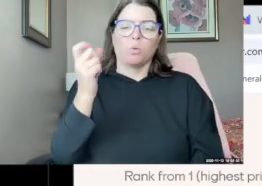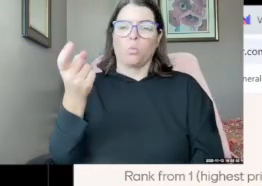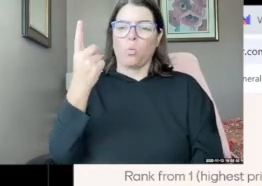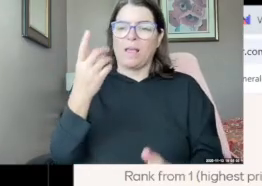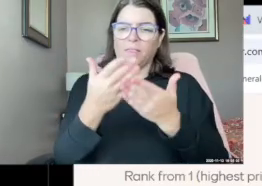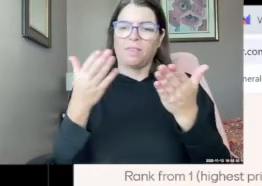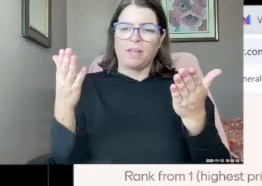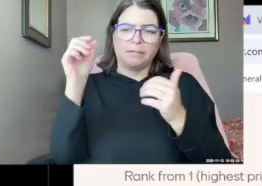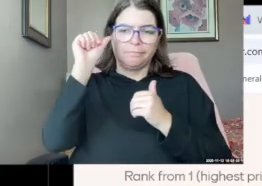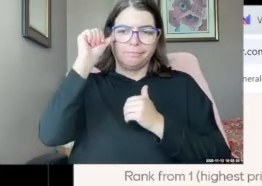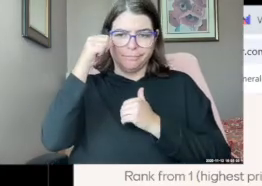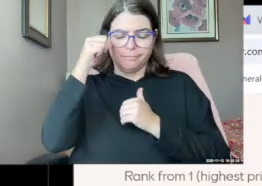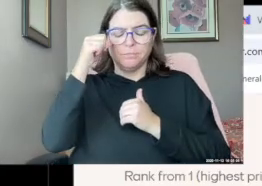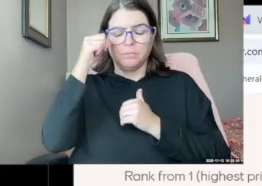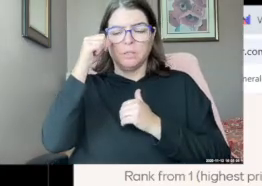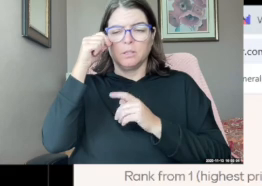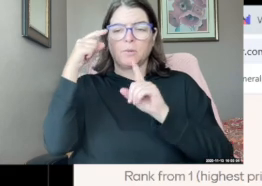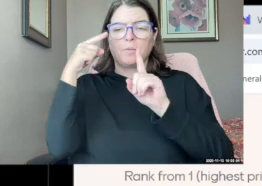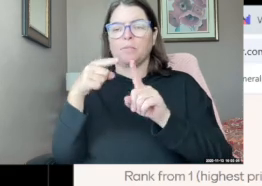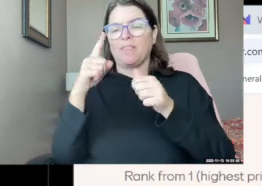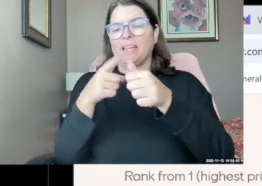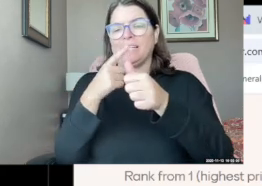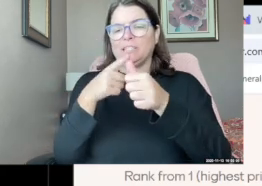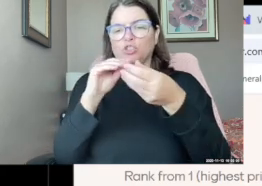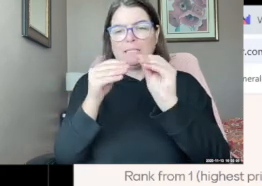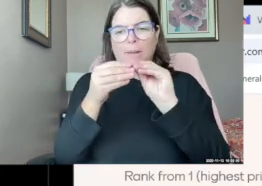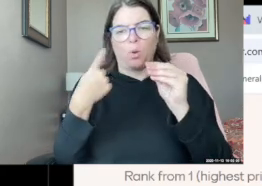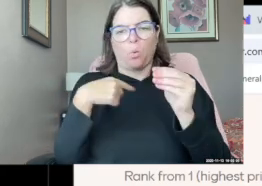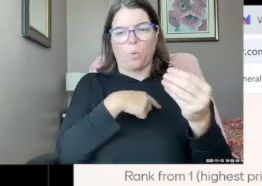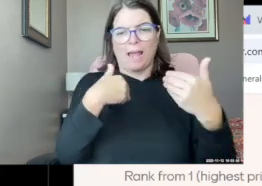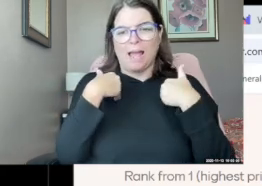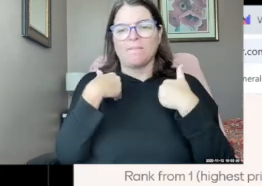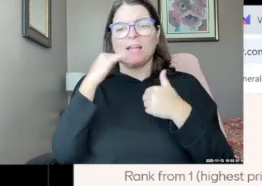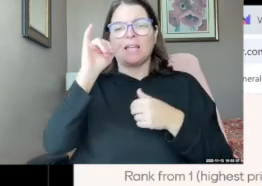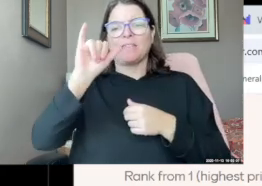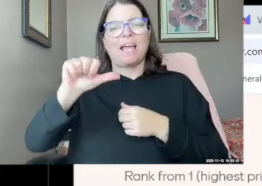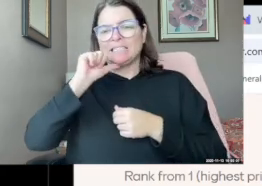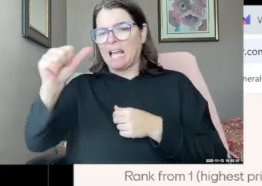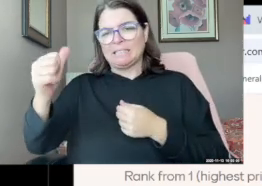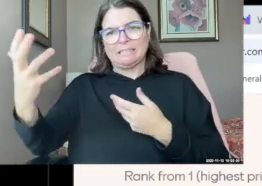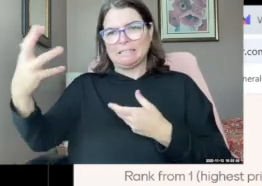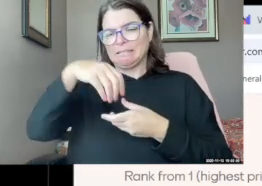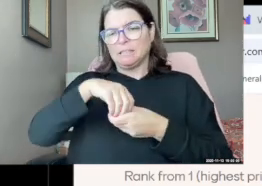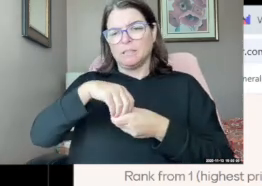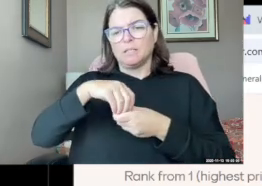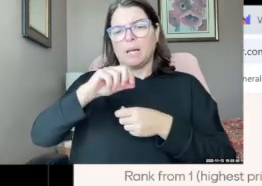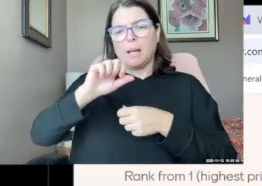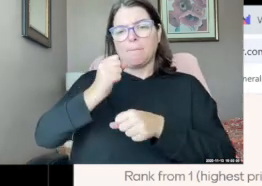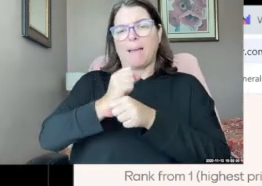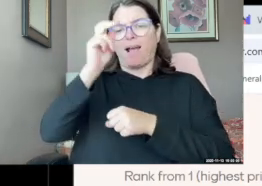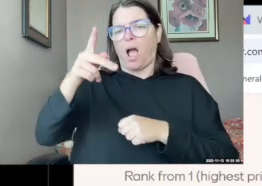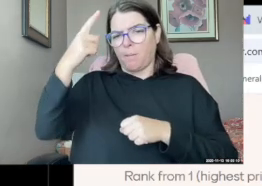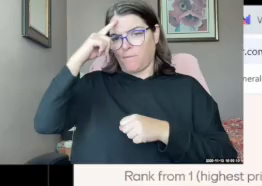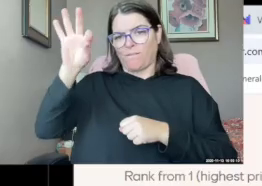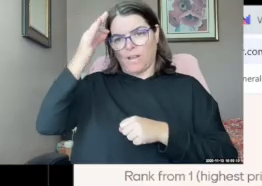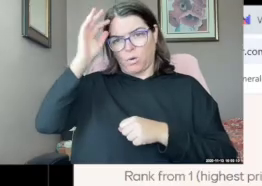Really good points. And I think the one thing to keep in mind about the initial numbers we have is it does